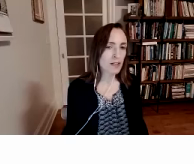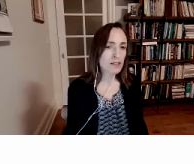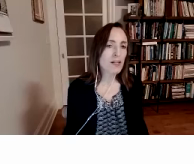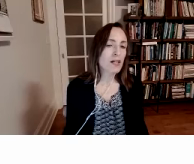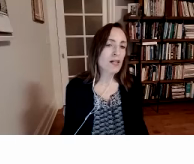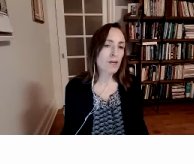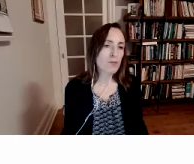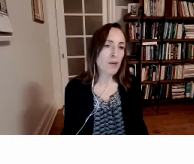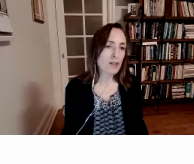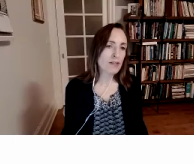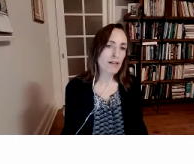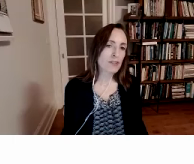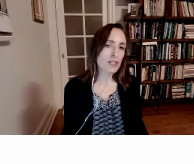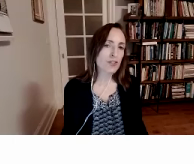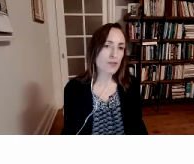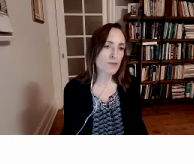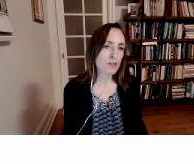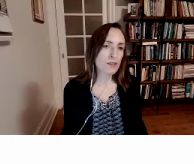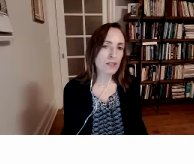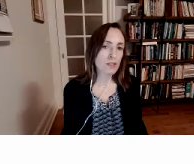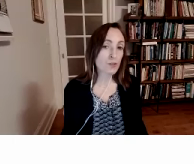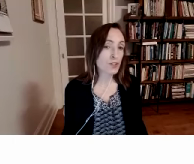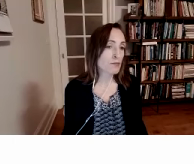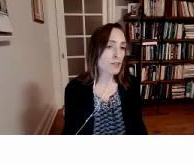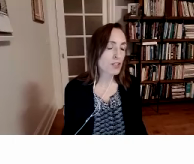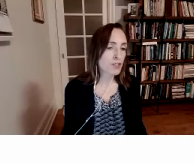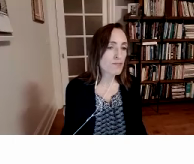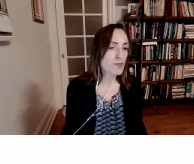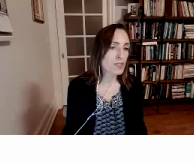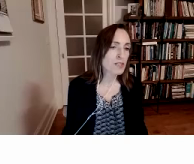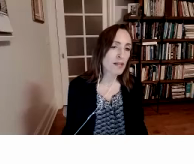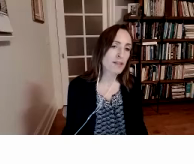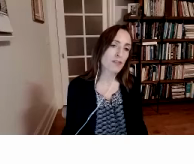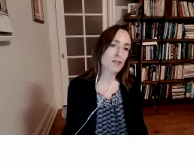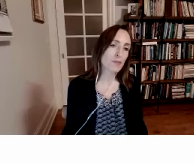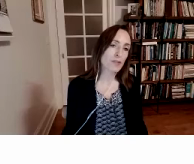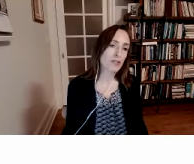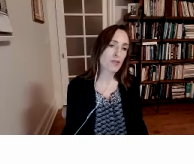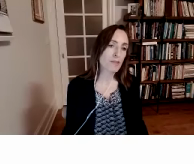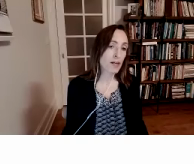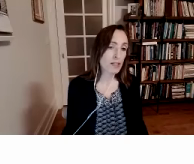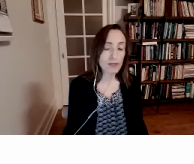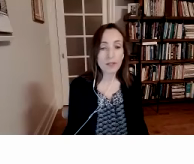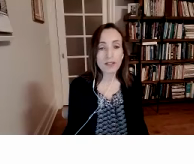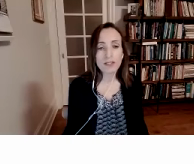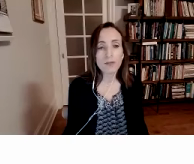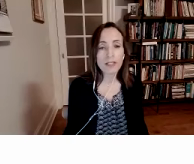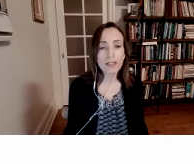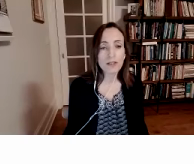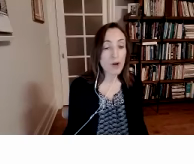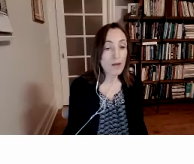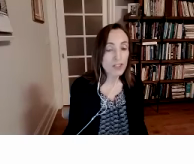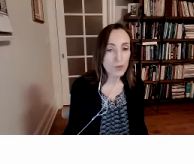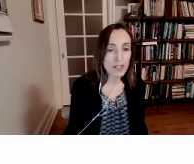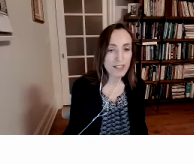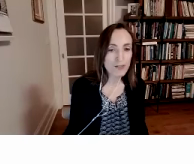TED Talk. And we modeled that variation with logistic regression. So the dependent variable is a binary prosody rating,